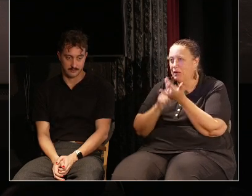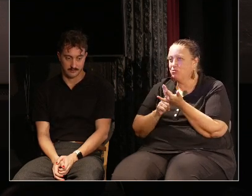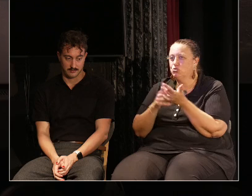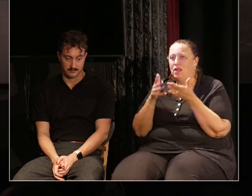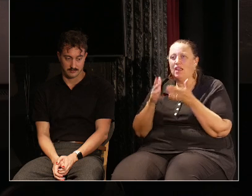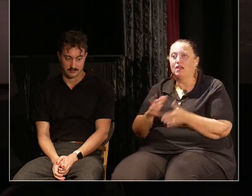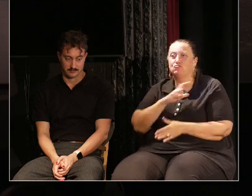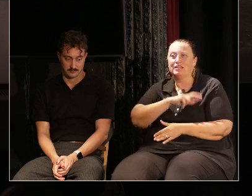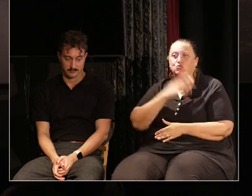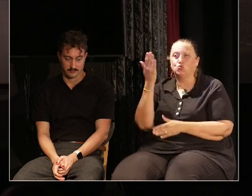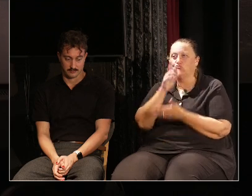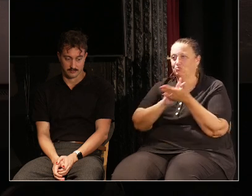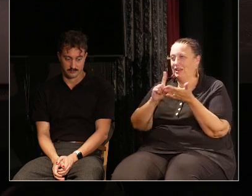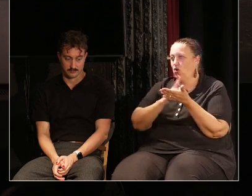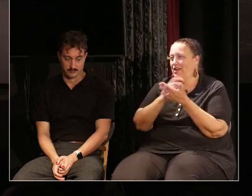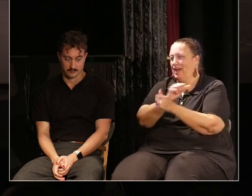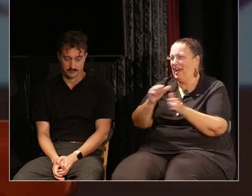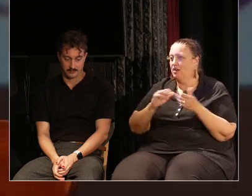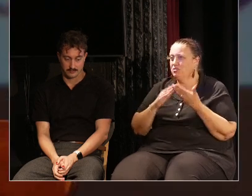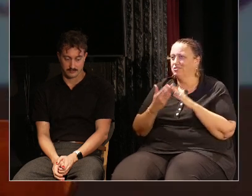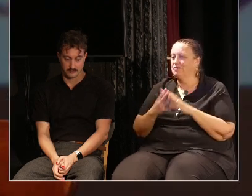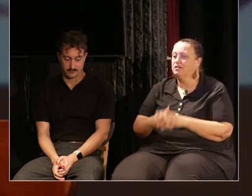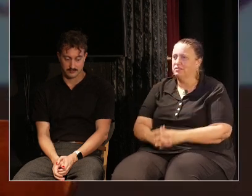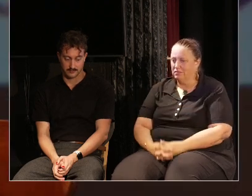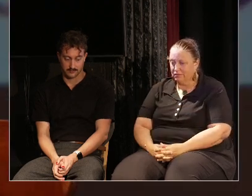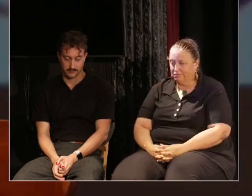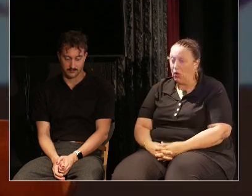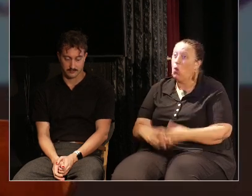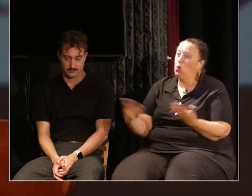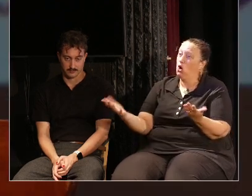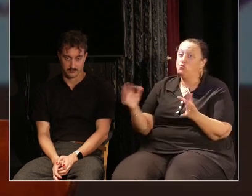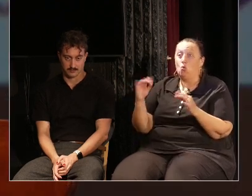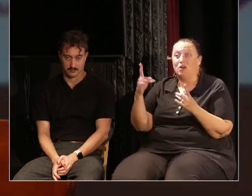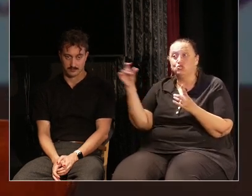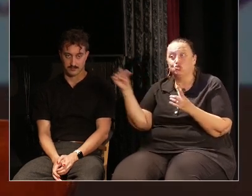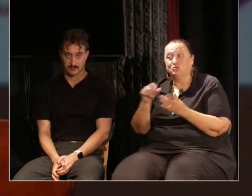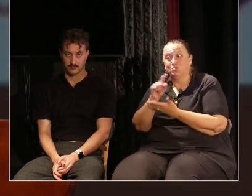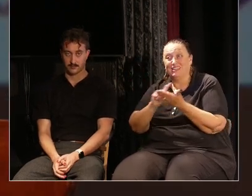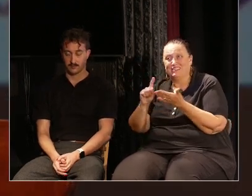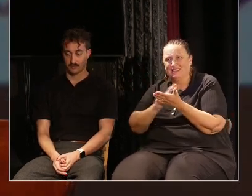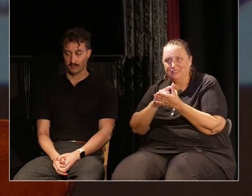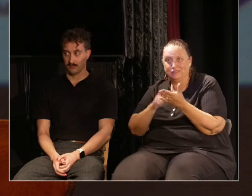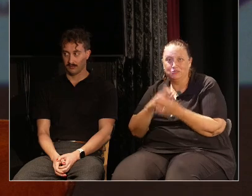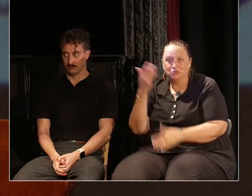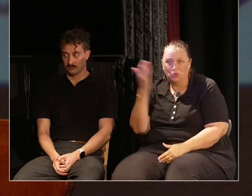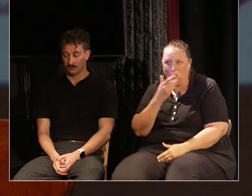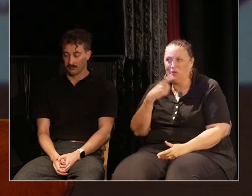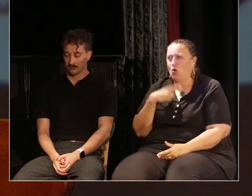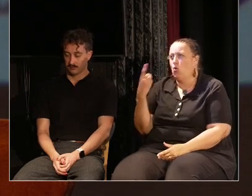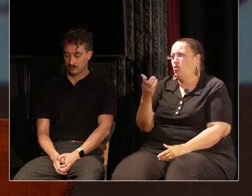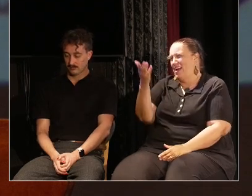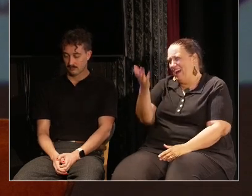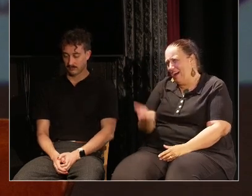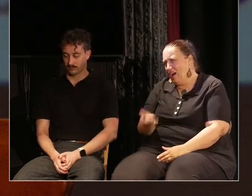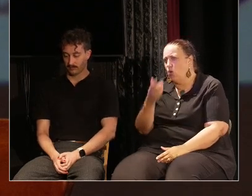against our communities? Look, no one should be discriminated at school because of who they are or because of what